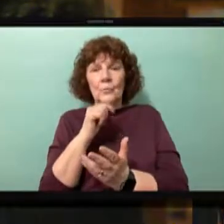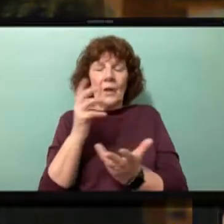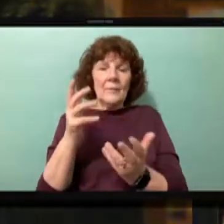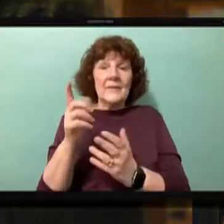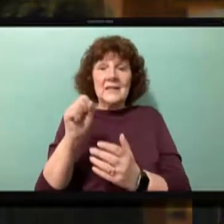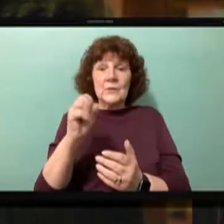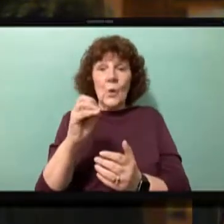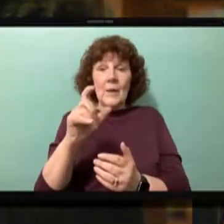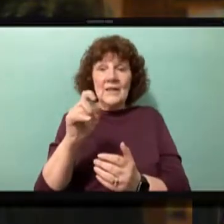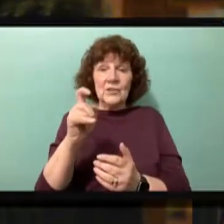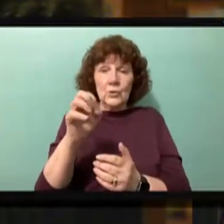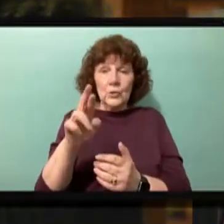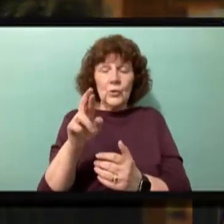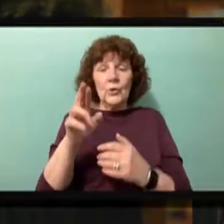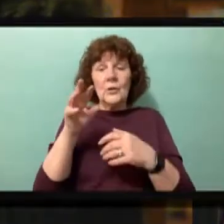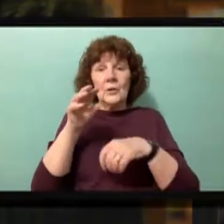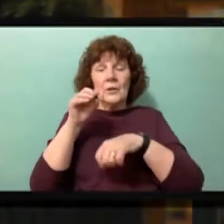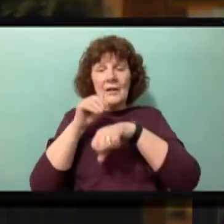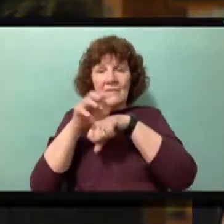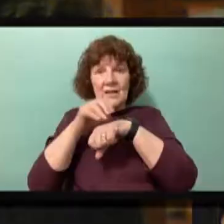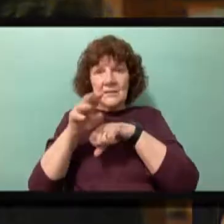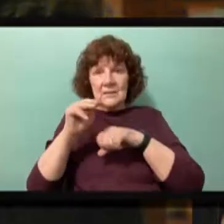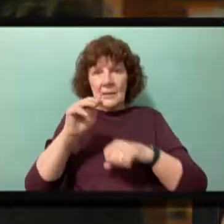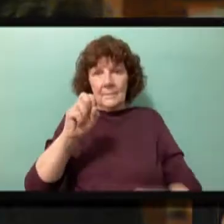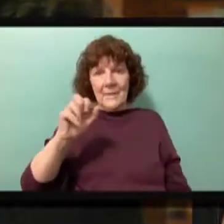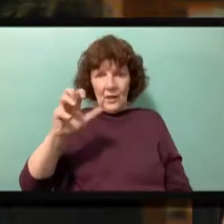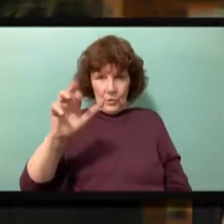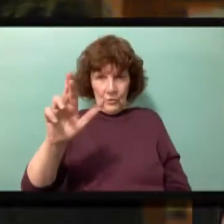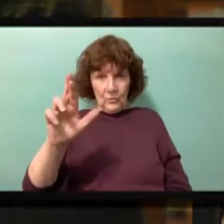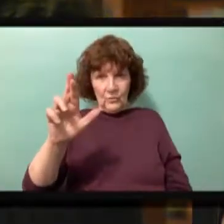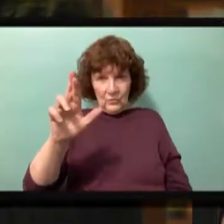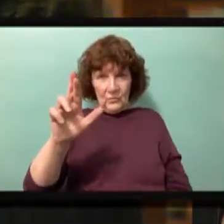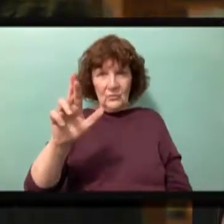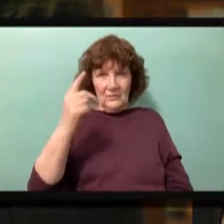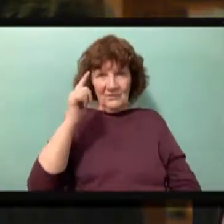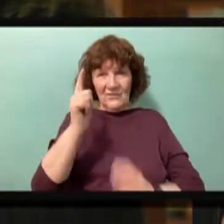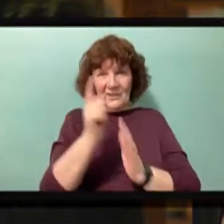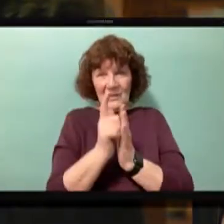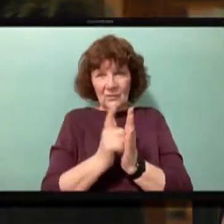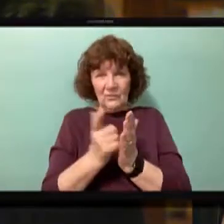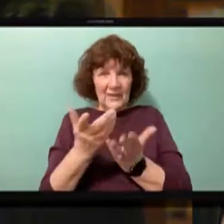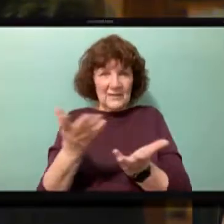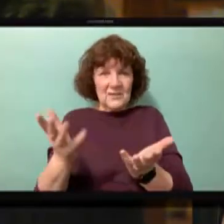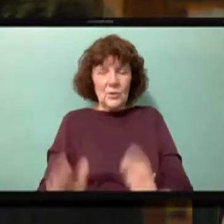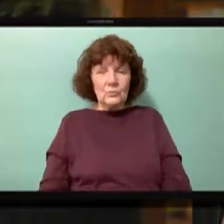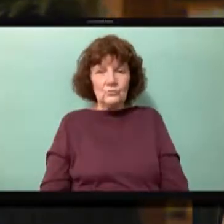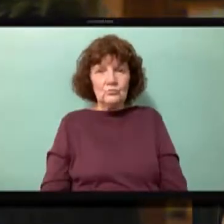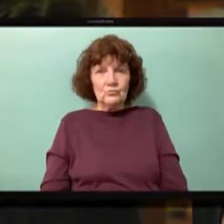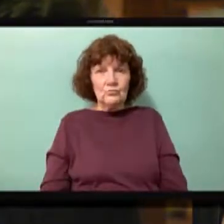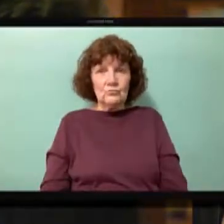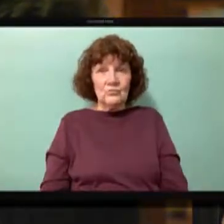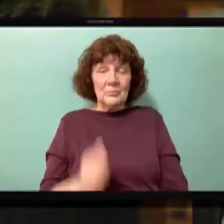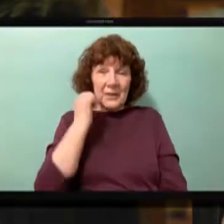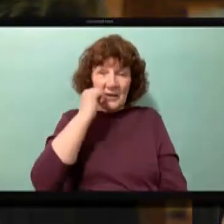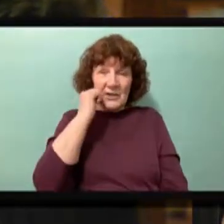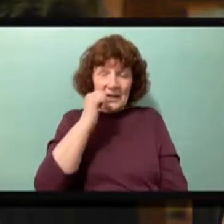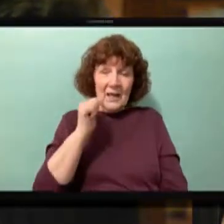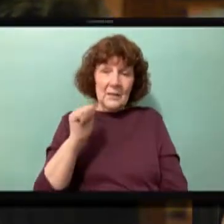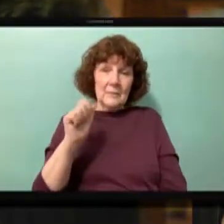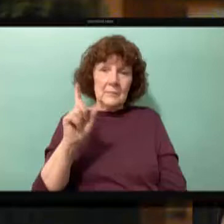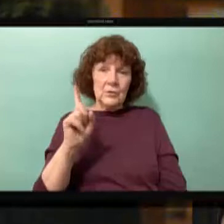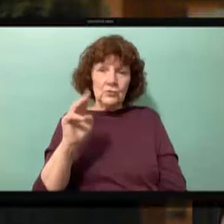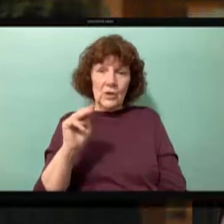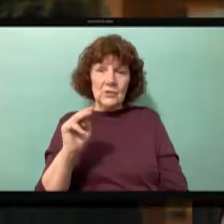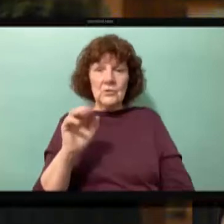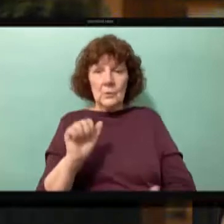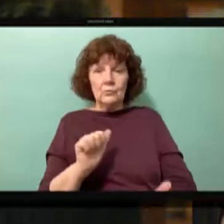legal advice to the mayor directly outside of that sort of chain of command frequently, right? So yes, as a day-to-day administrative approach,